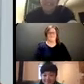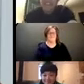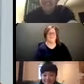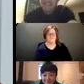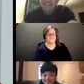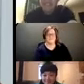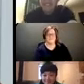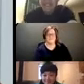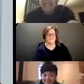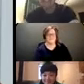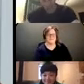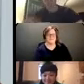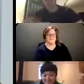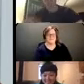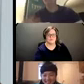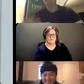Okay, great.